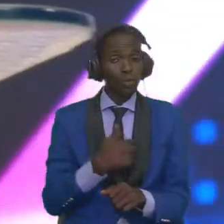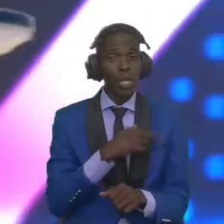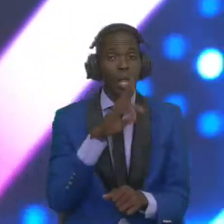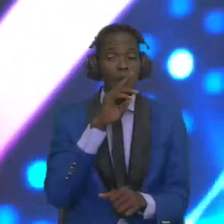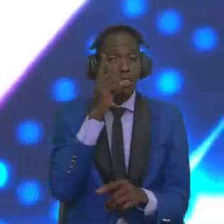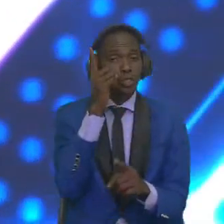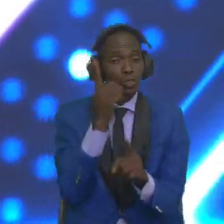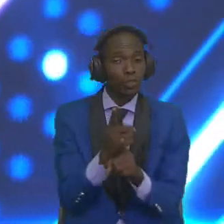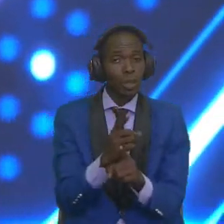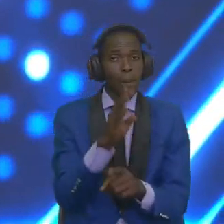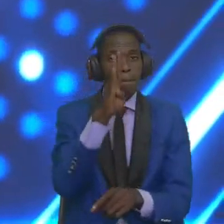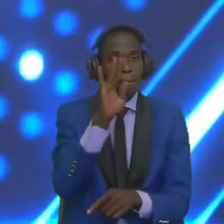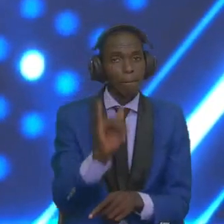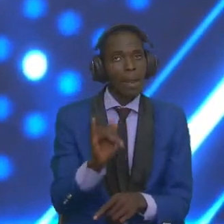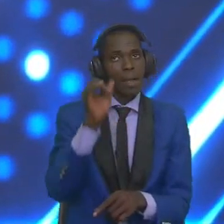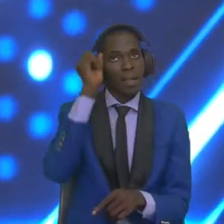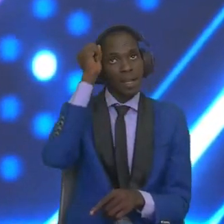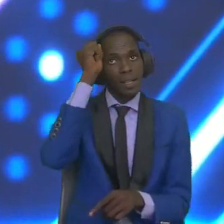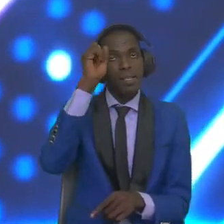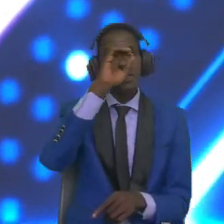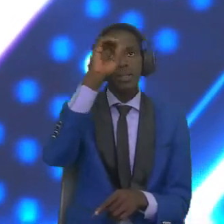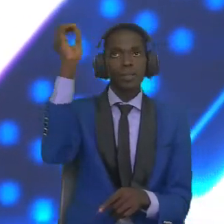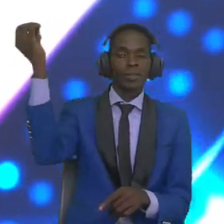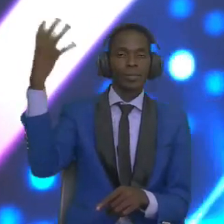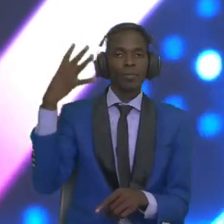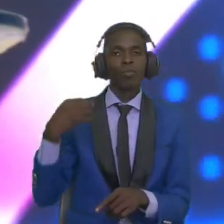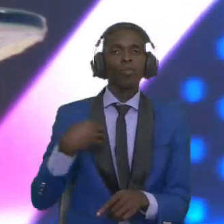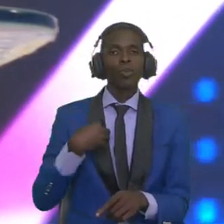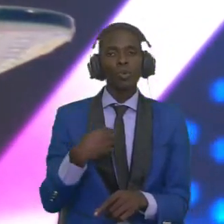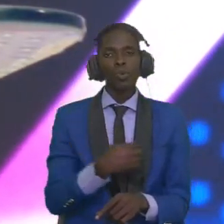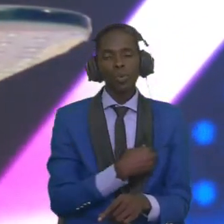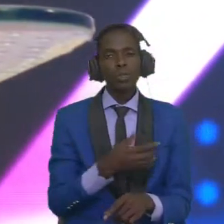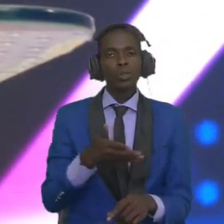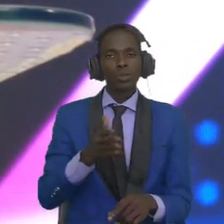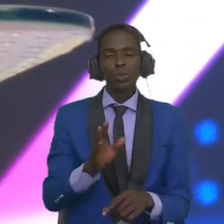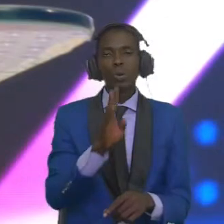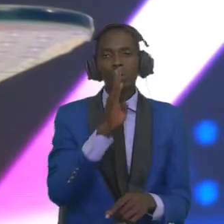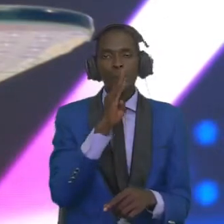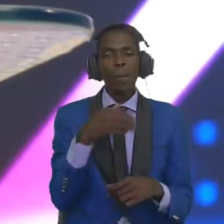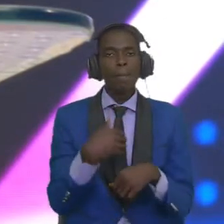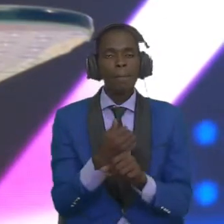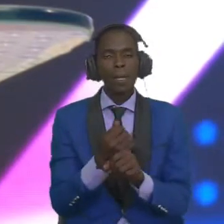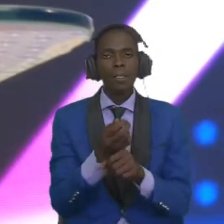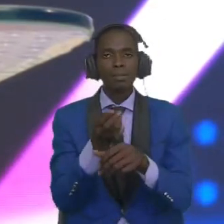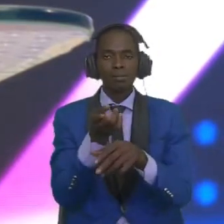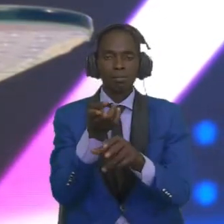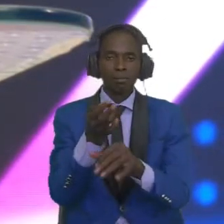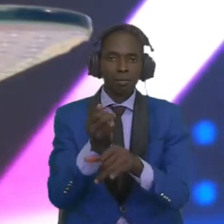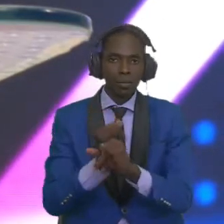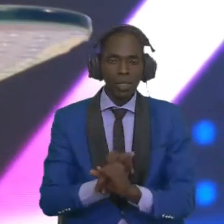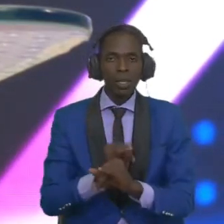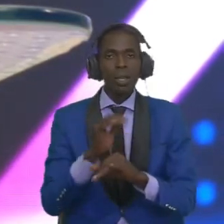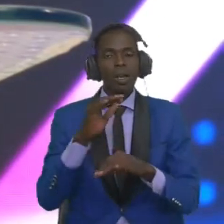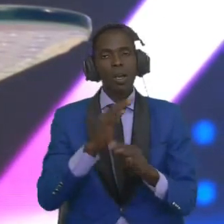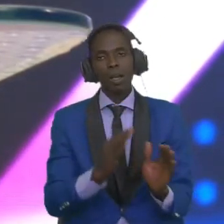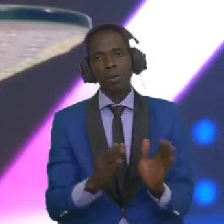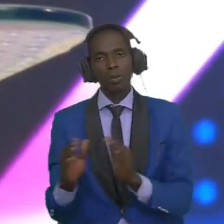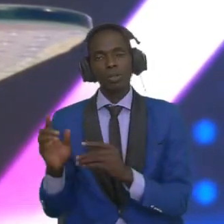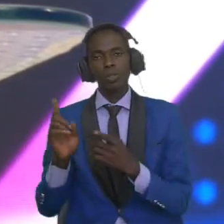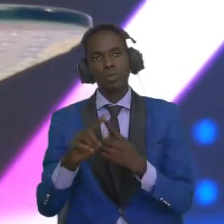justified by His grace. We shall be made heirs according to the hope